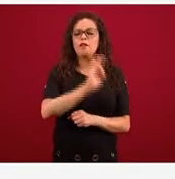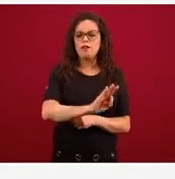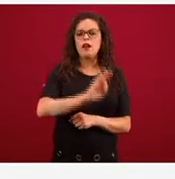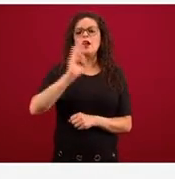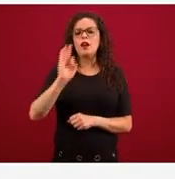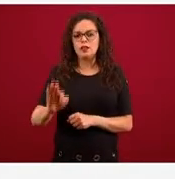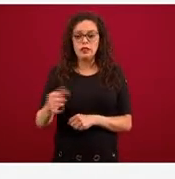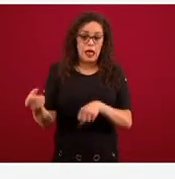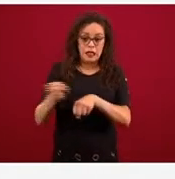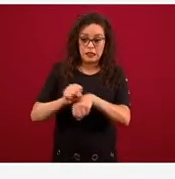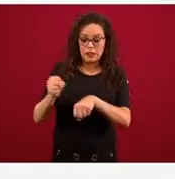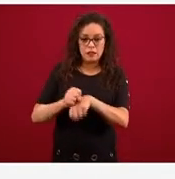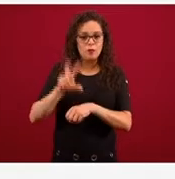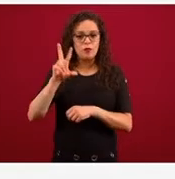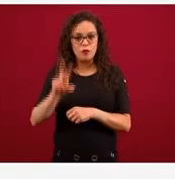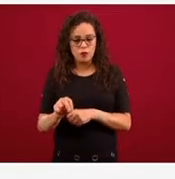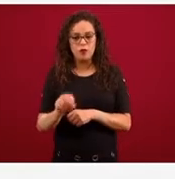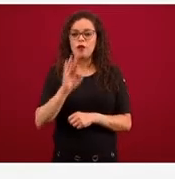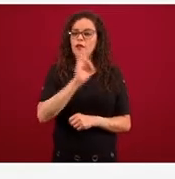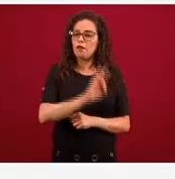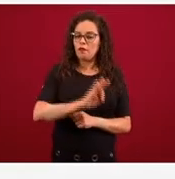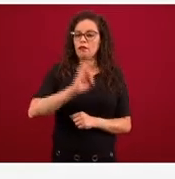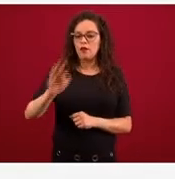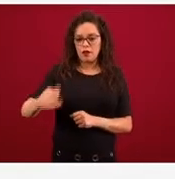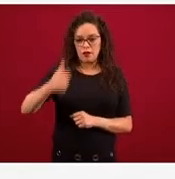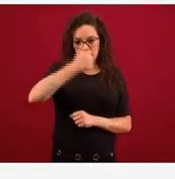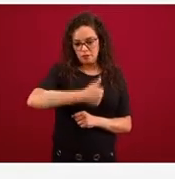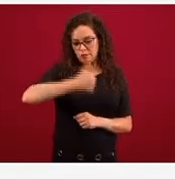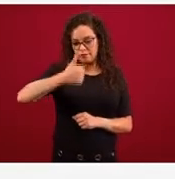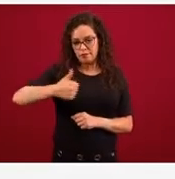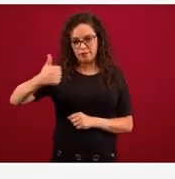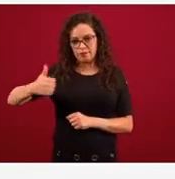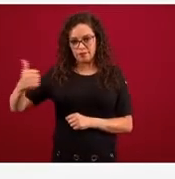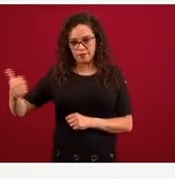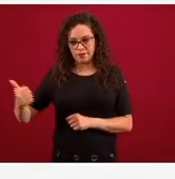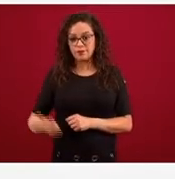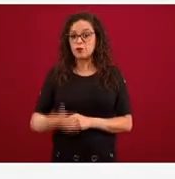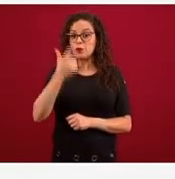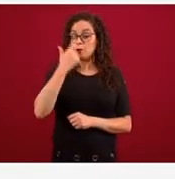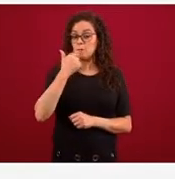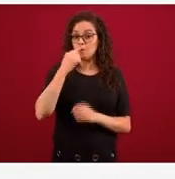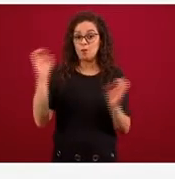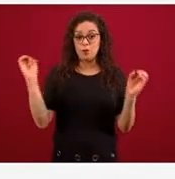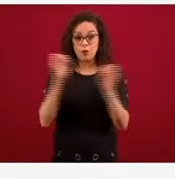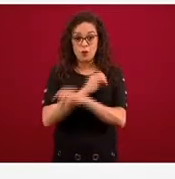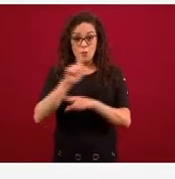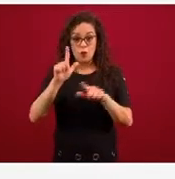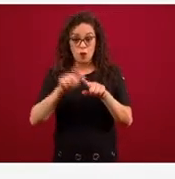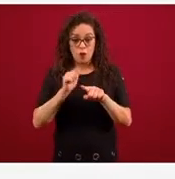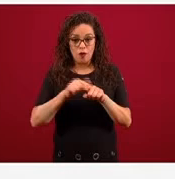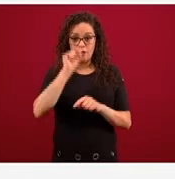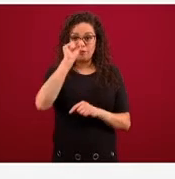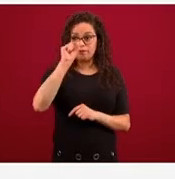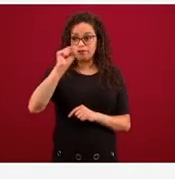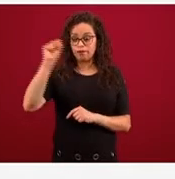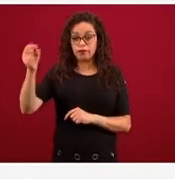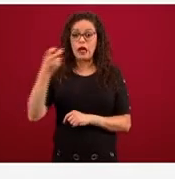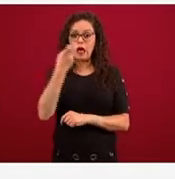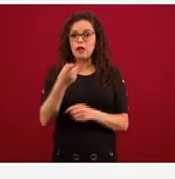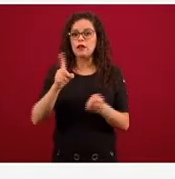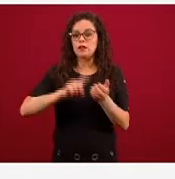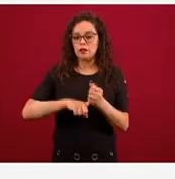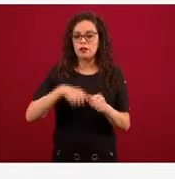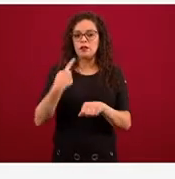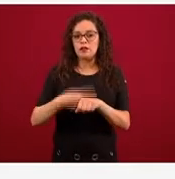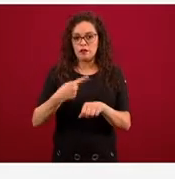by semana epidemiológica, date sino es por how cada many una de las cases there are. fechas, And you can see como la if línea you look roja by date oscura, and que es la que follow the red representa dotted a line, SARS-CoV-2, this es